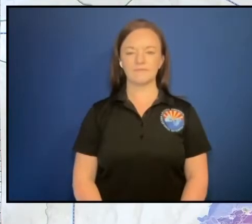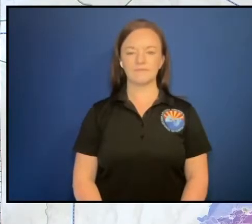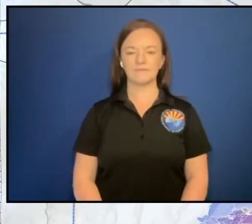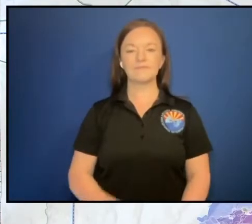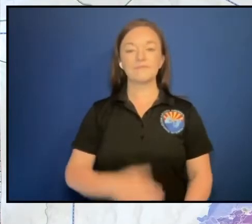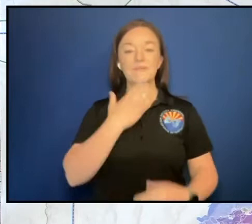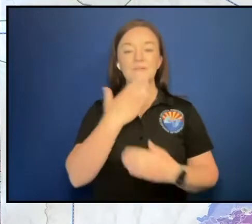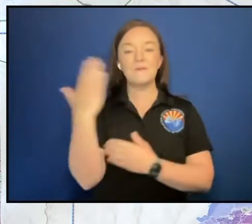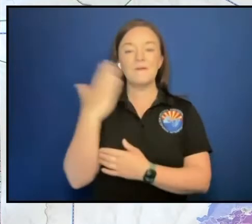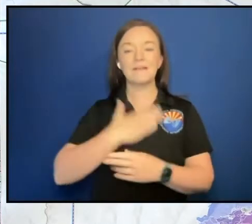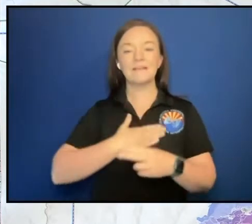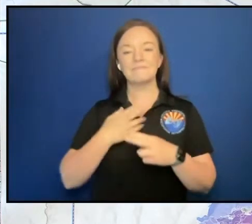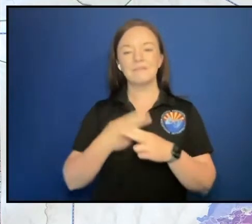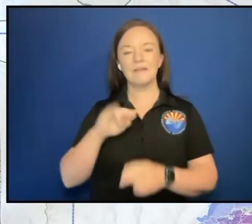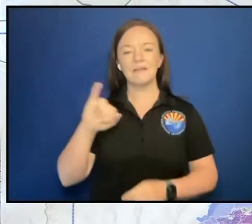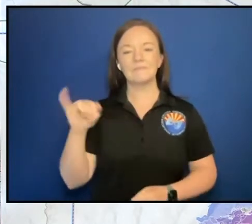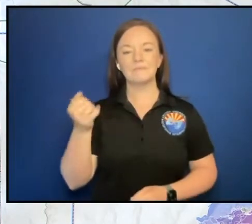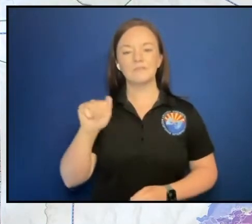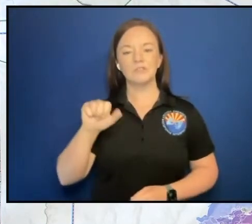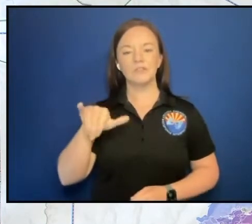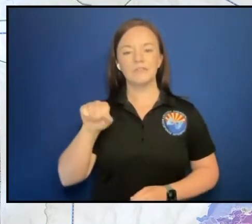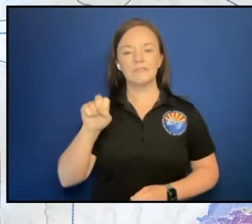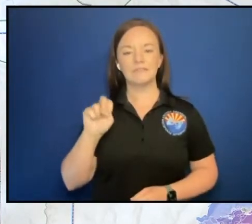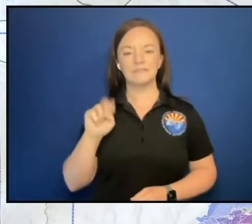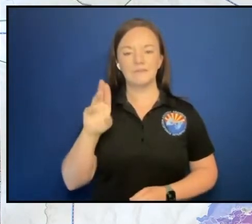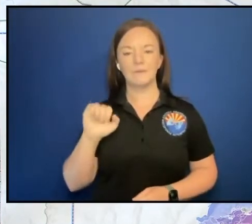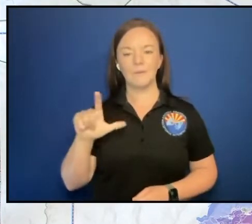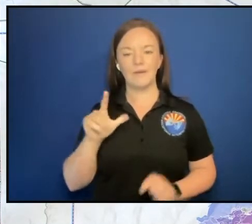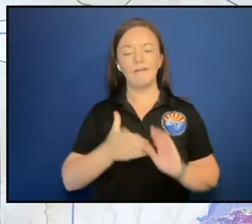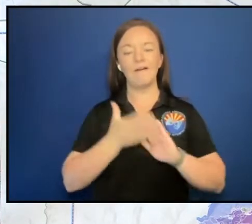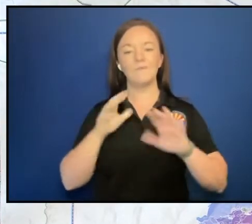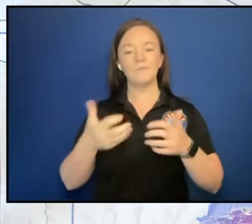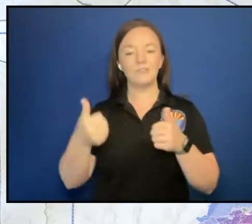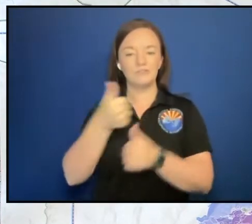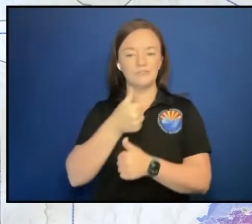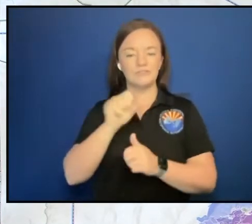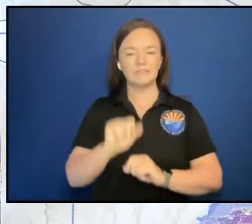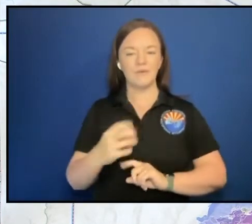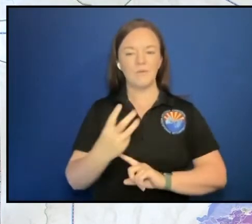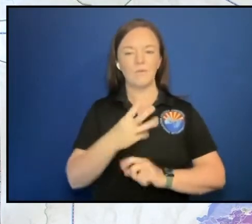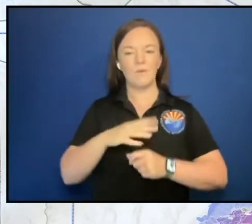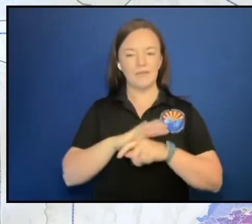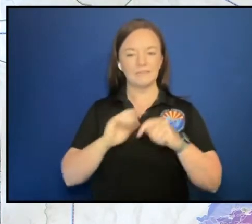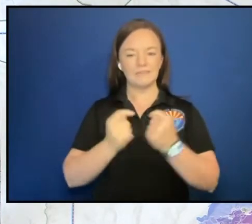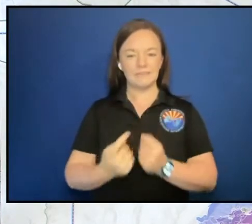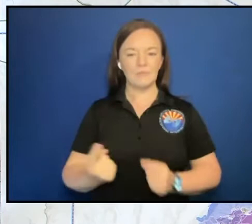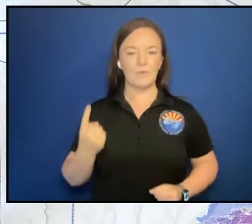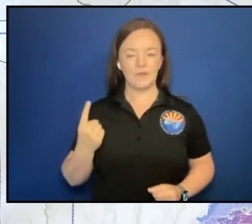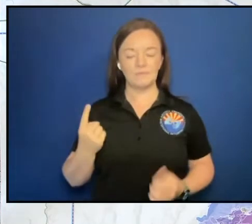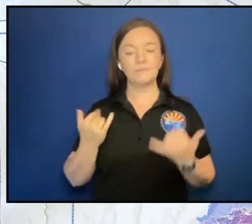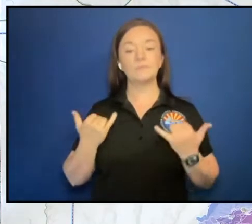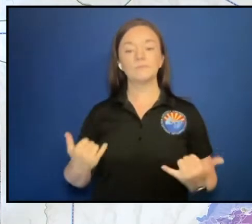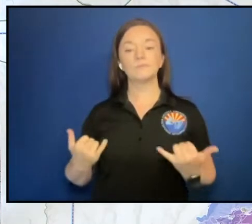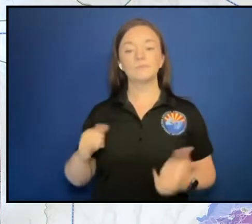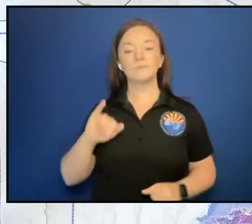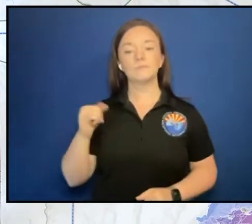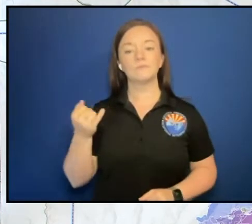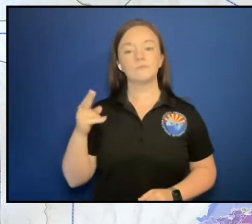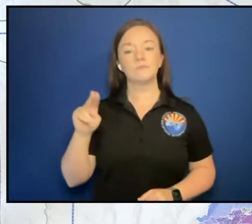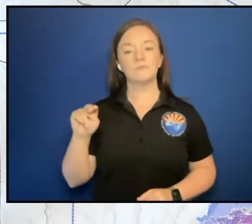Good morning. My name is Jason Coyle, Operations Section Chief for Southwest Area Team 1. Today is June